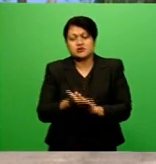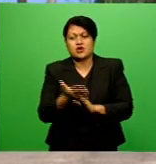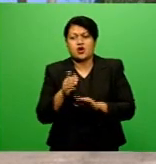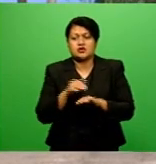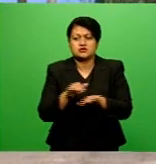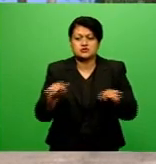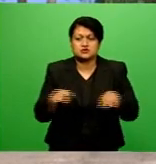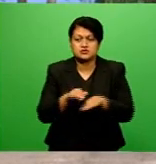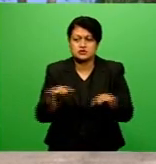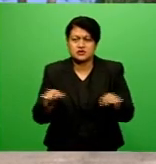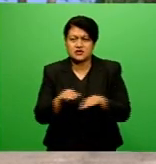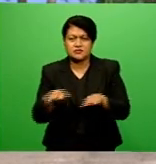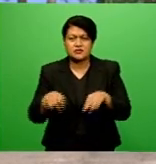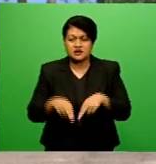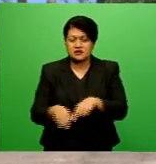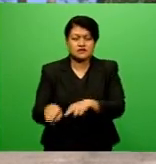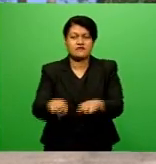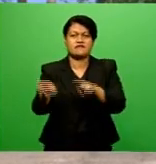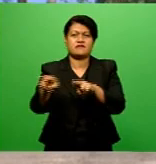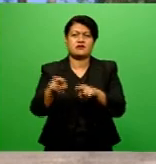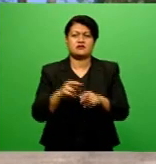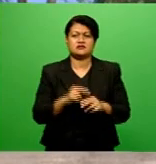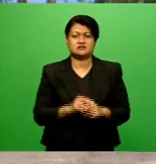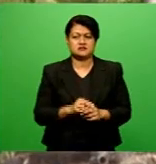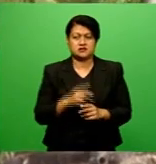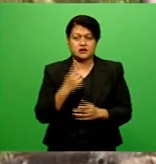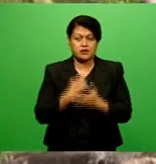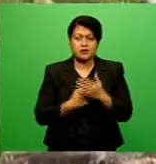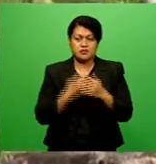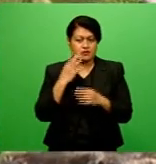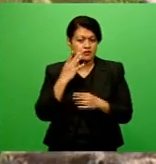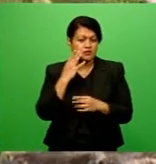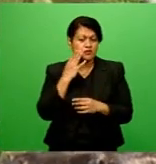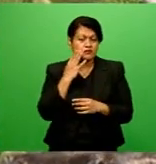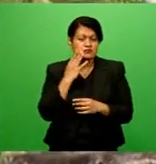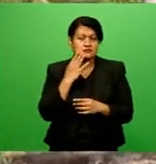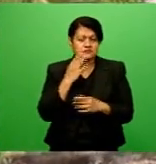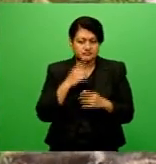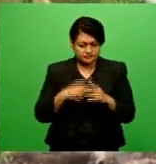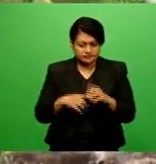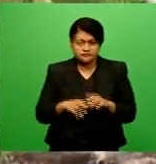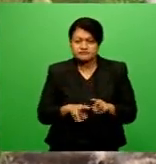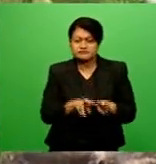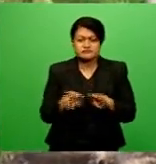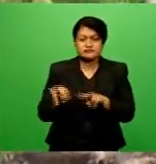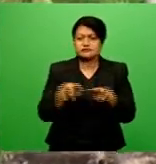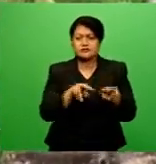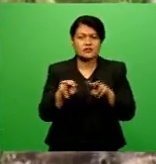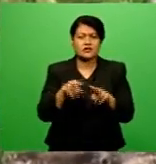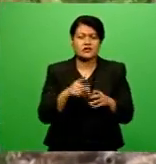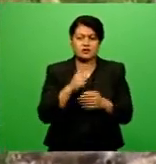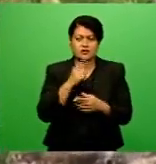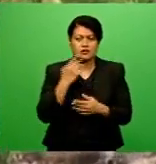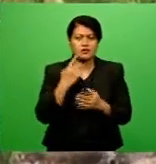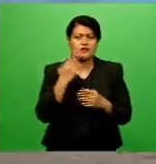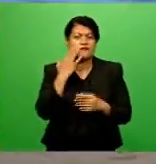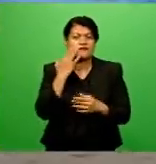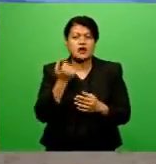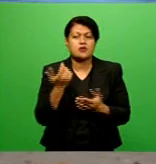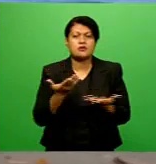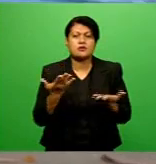failed to surface, a search was conducted and his body was found floating in the river. A post-mortem will be conducted